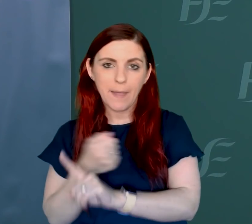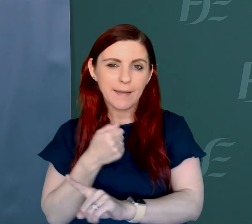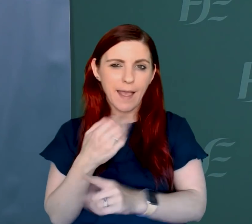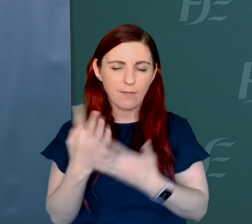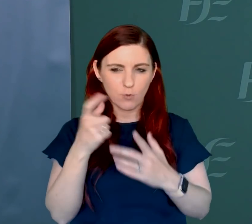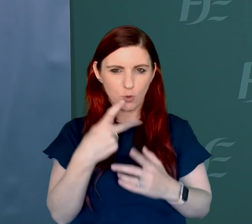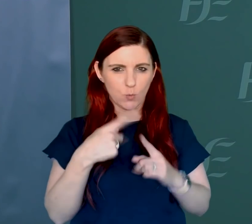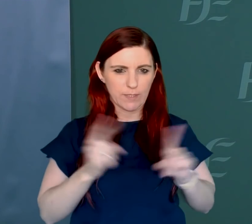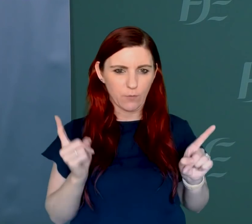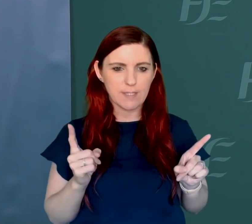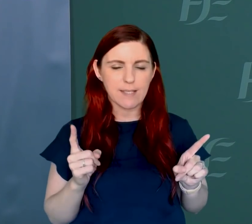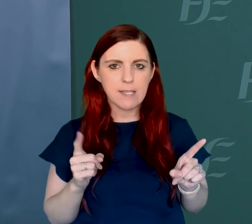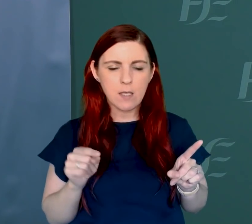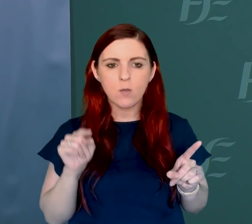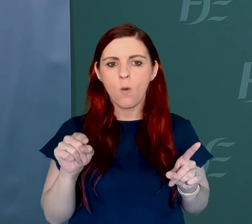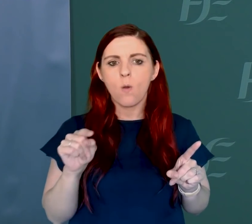well throughout this year.